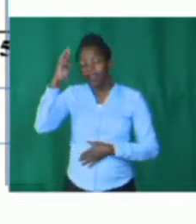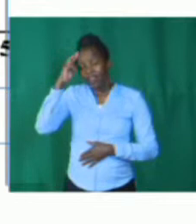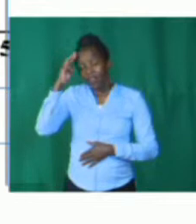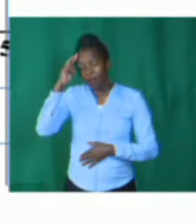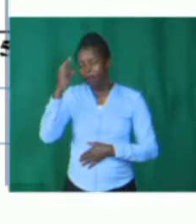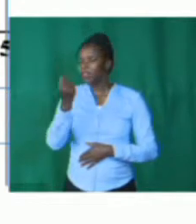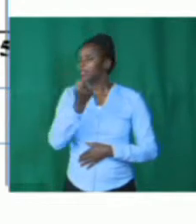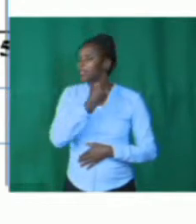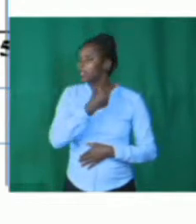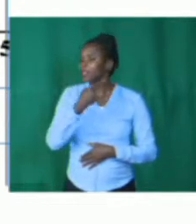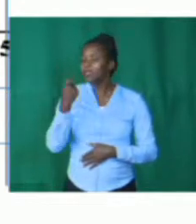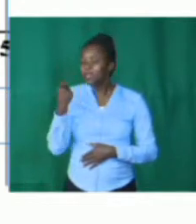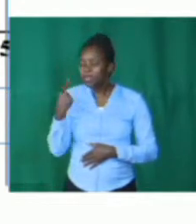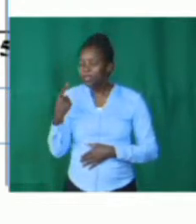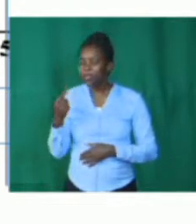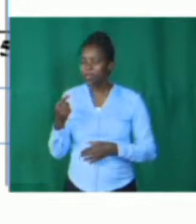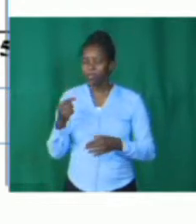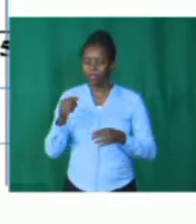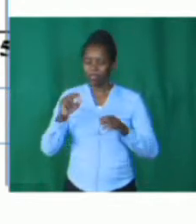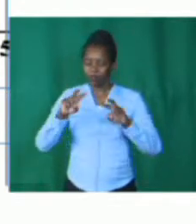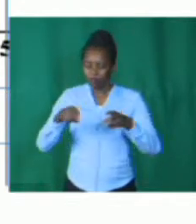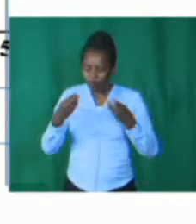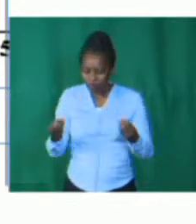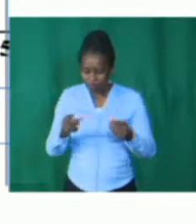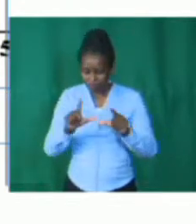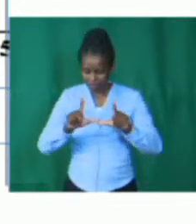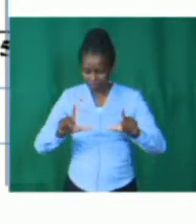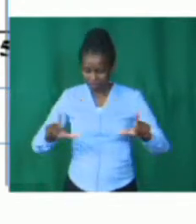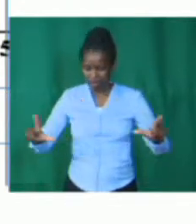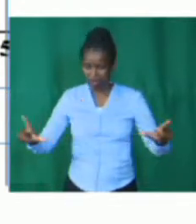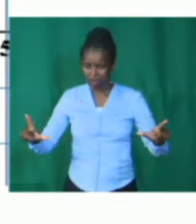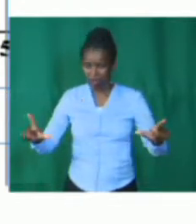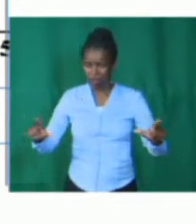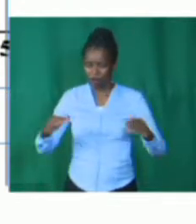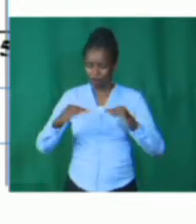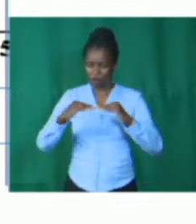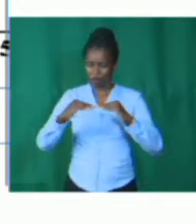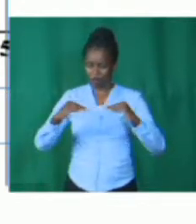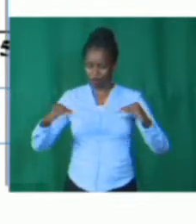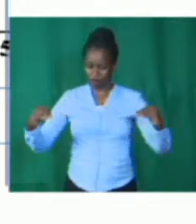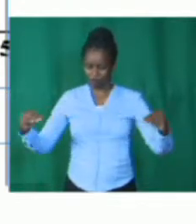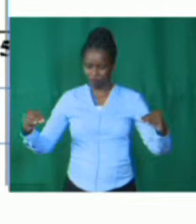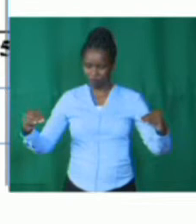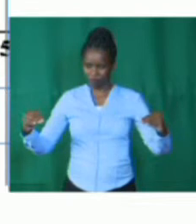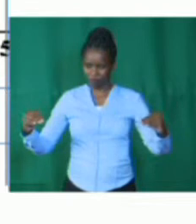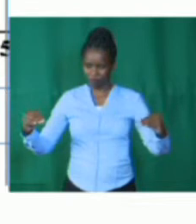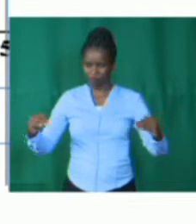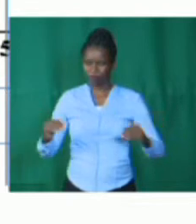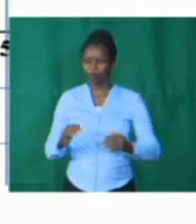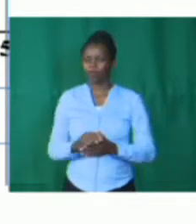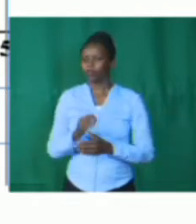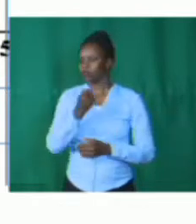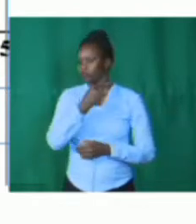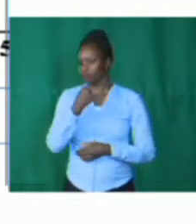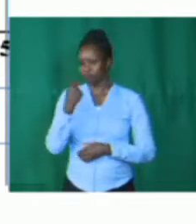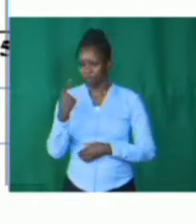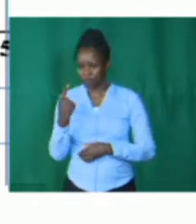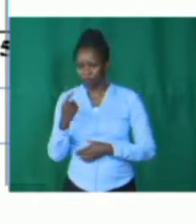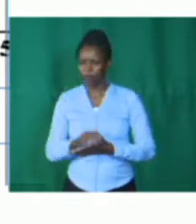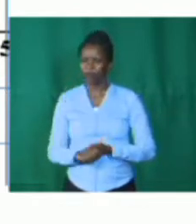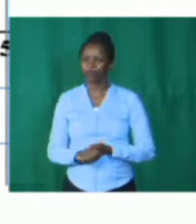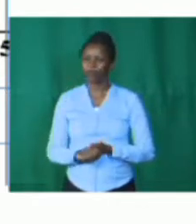easier to find the length of a horizontal line. That is a line that is parallel to the x-axis. So we can